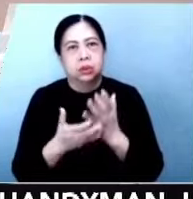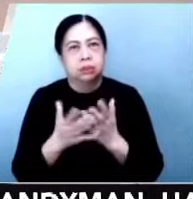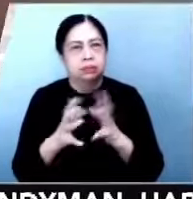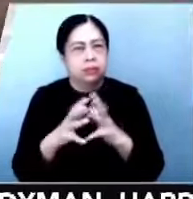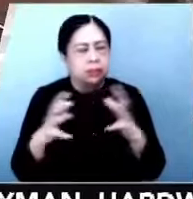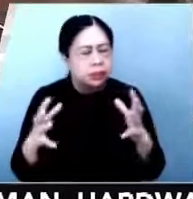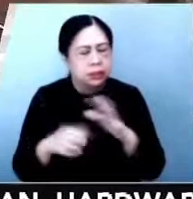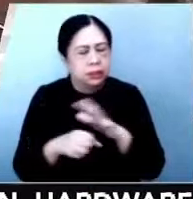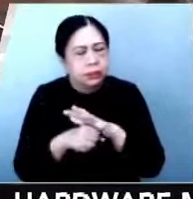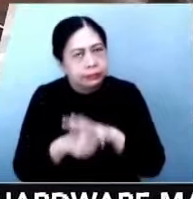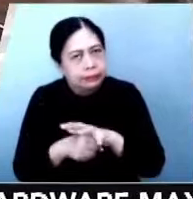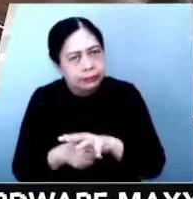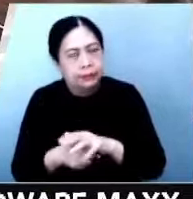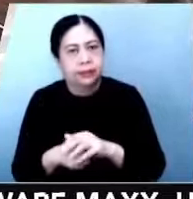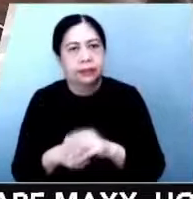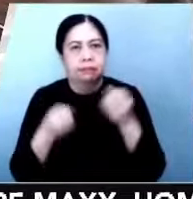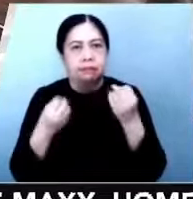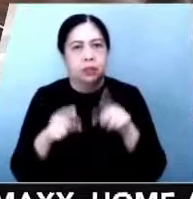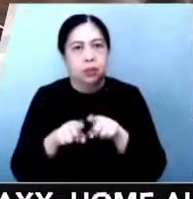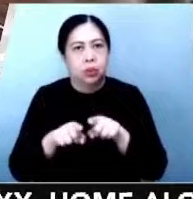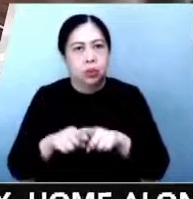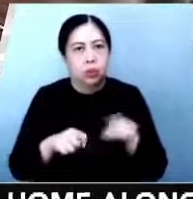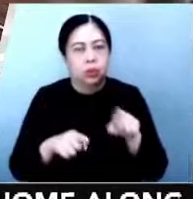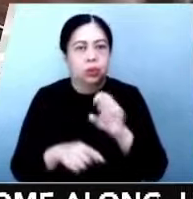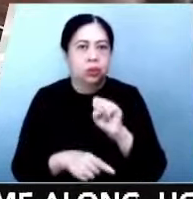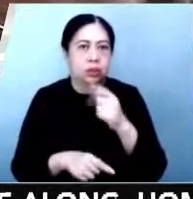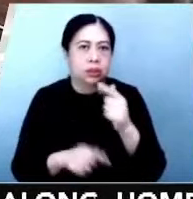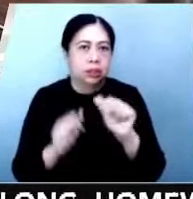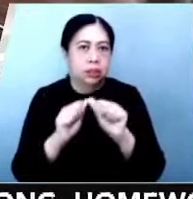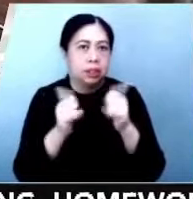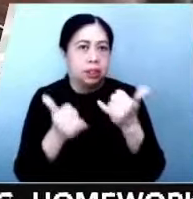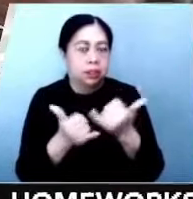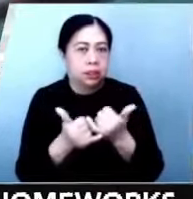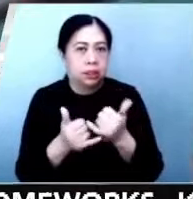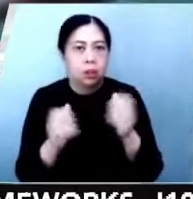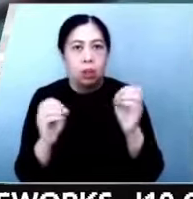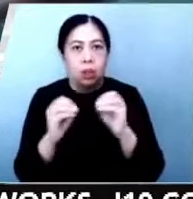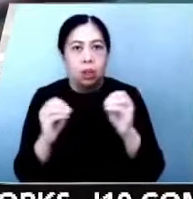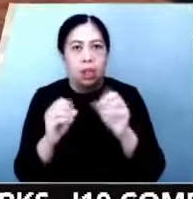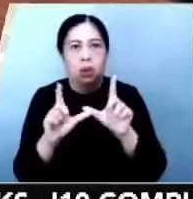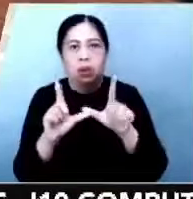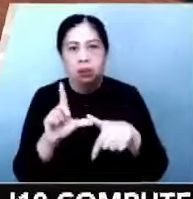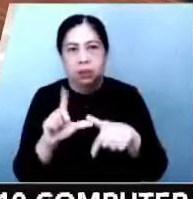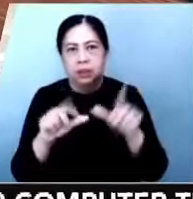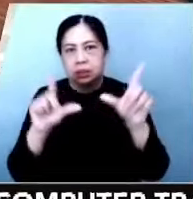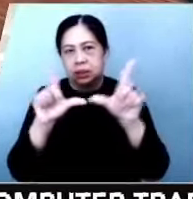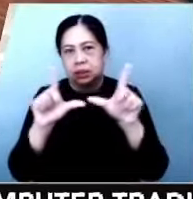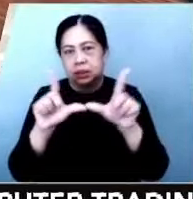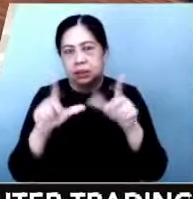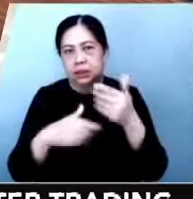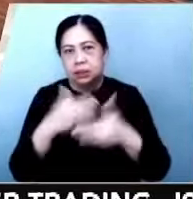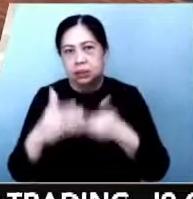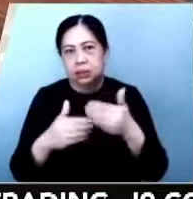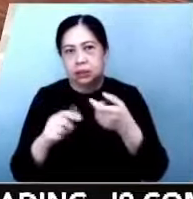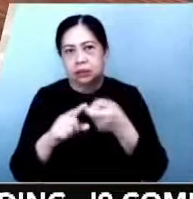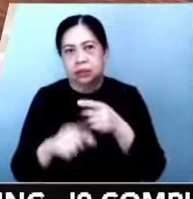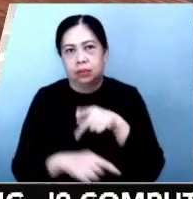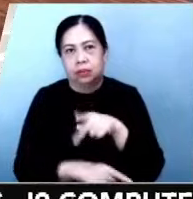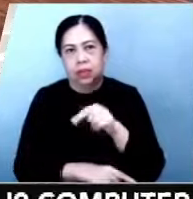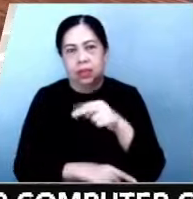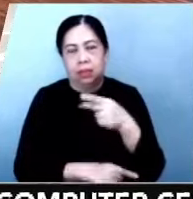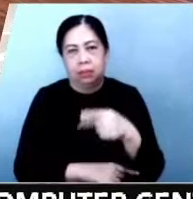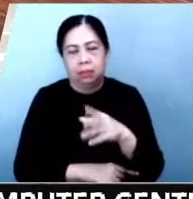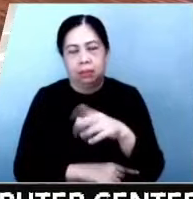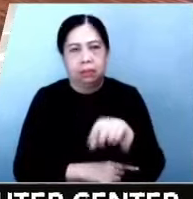stressed. Naglipa na rin daw ang security agencies na wala o expired ang mga license to operate mula sa PNP SOSHA o